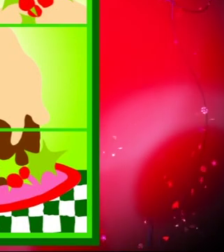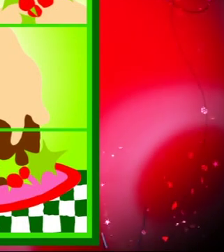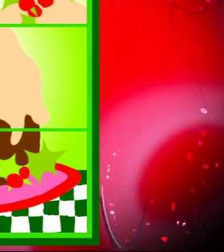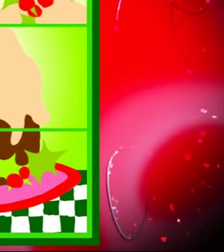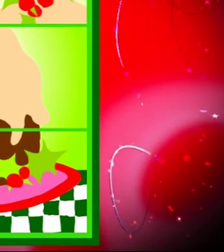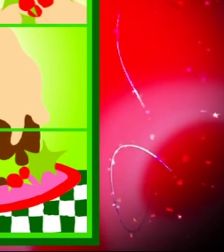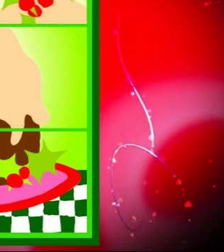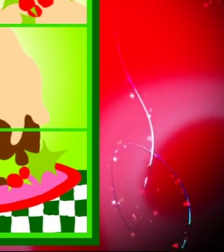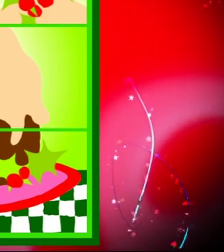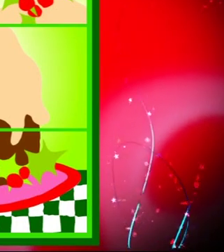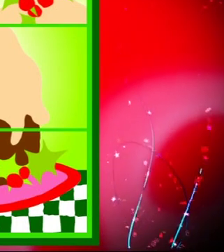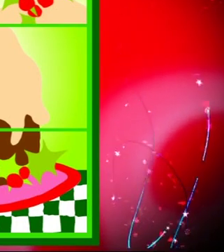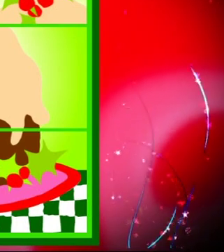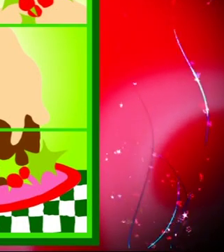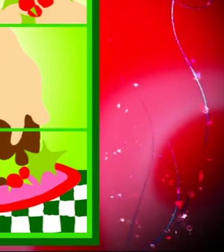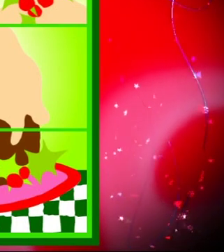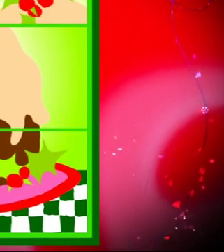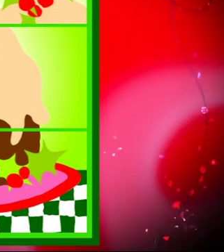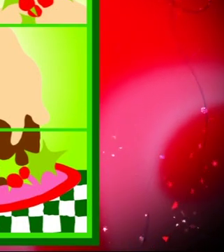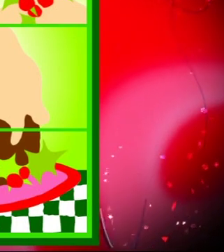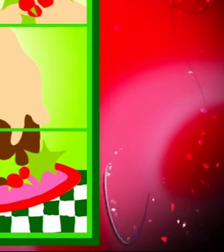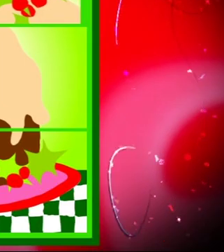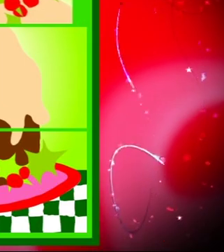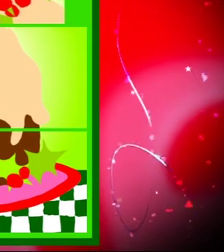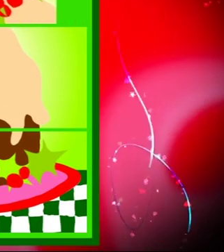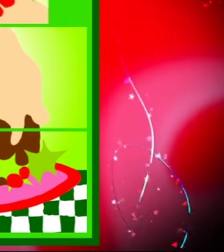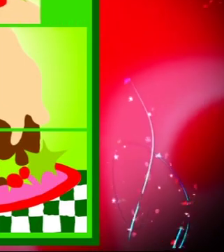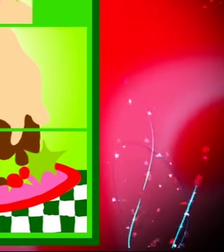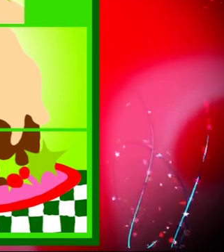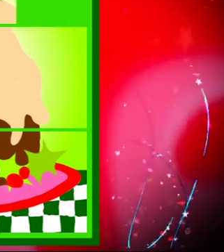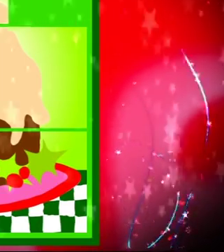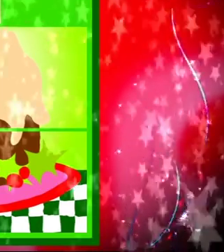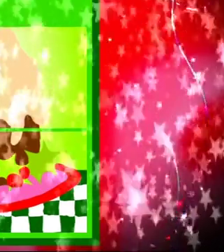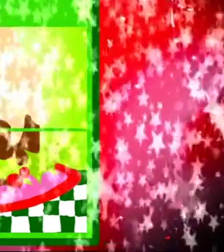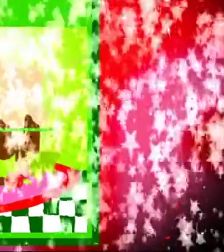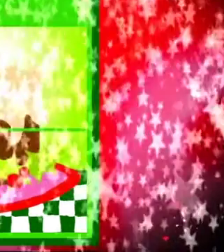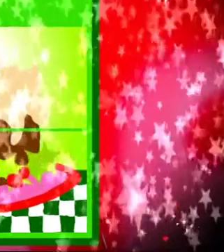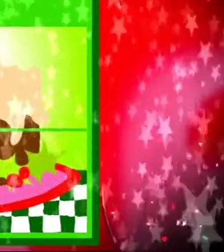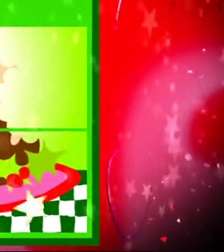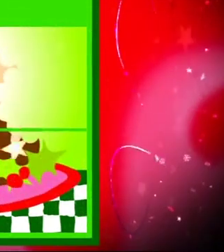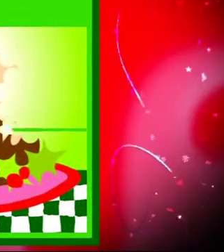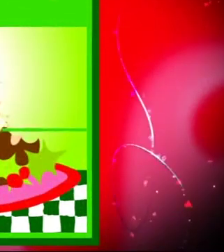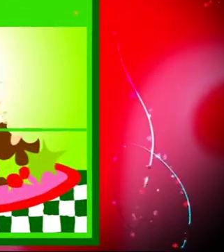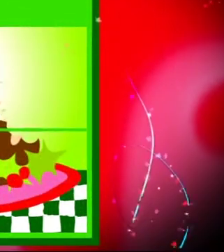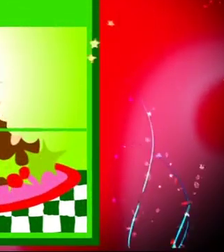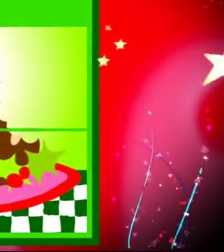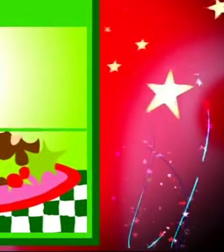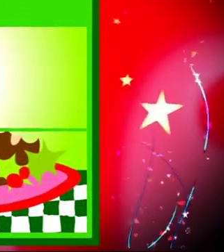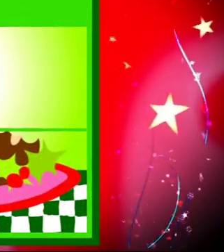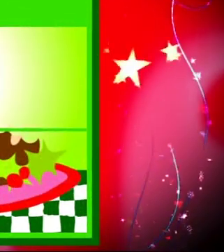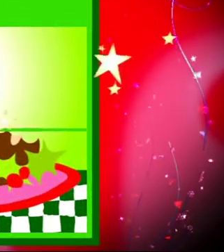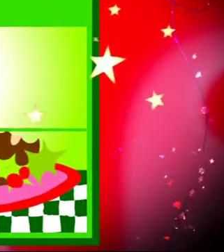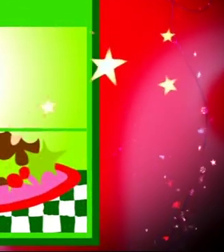You could have it with a special sauce. Have you guessed? It's a Christmas